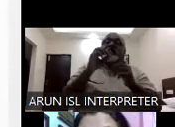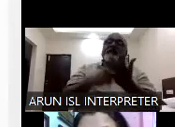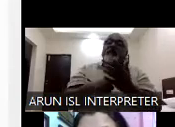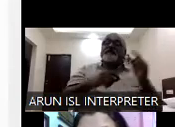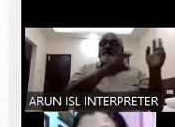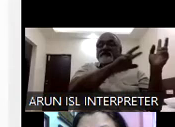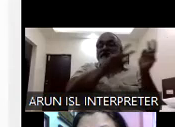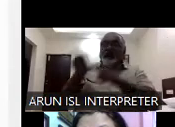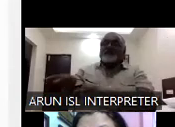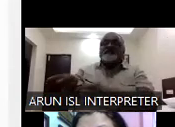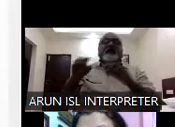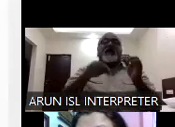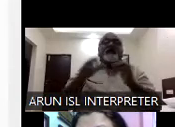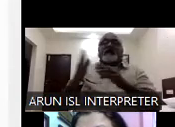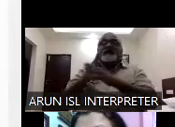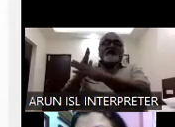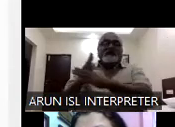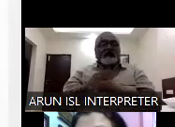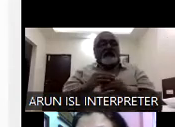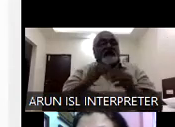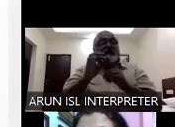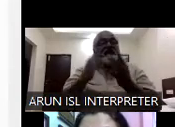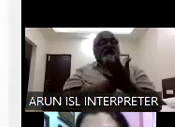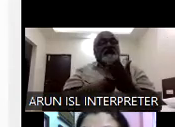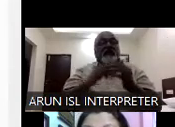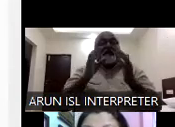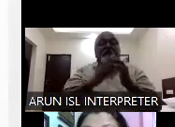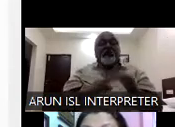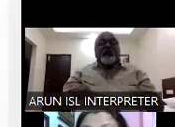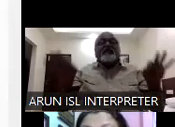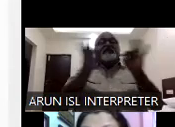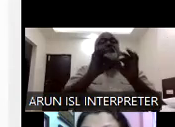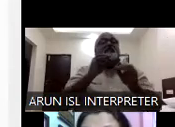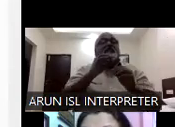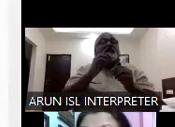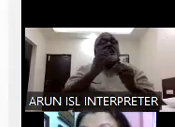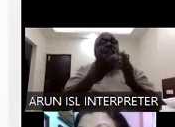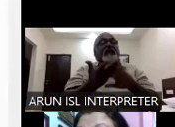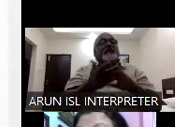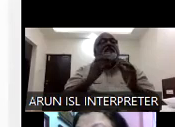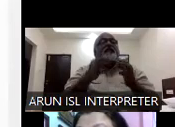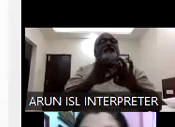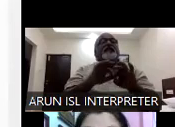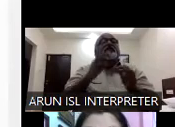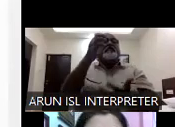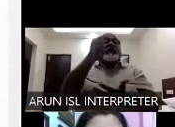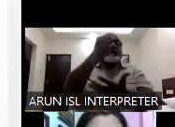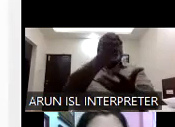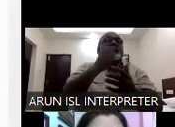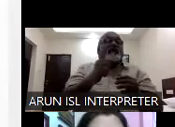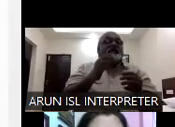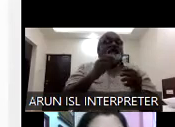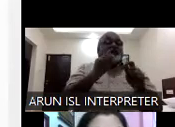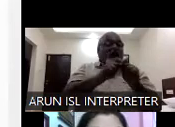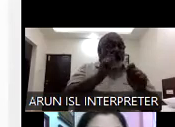panchayat also becomes an important part of finance. As I told you, functions, functionaries, and finances. So